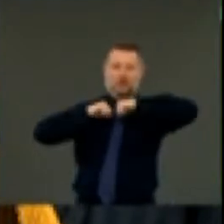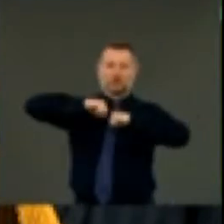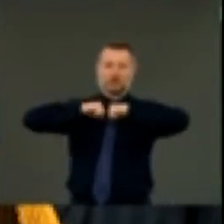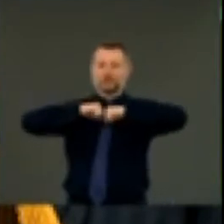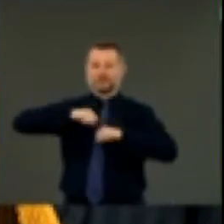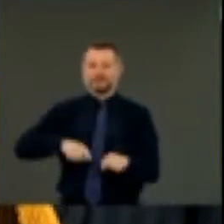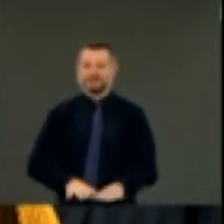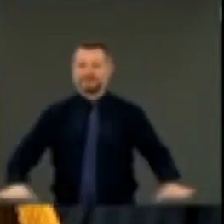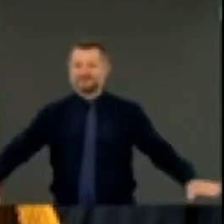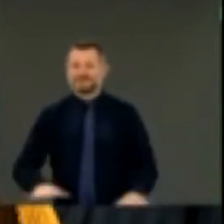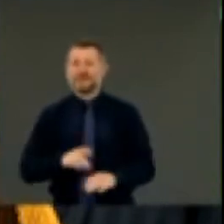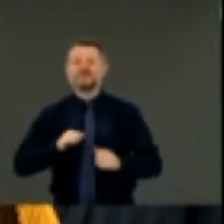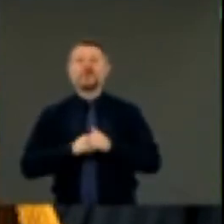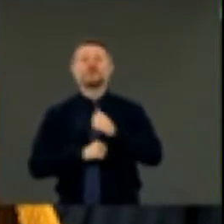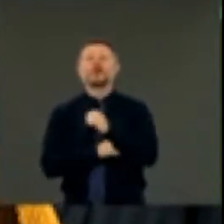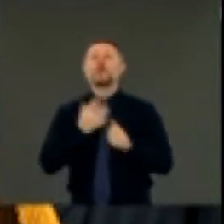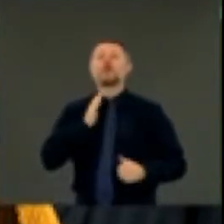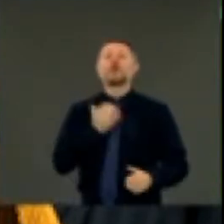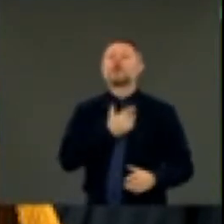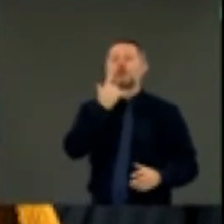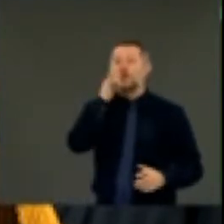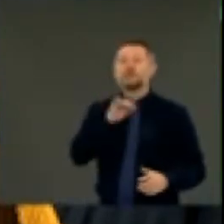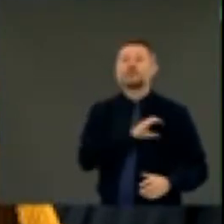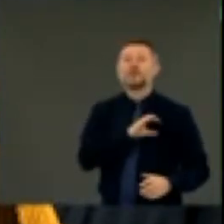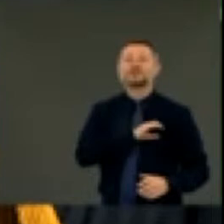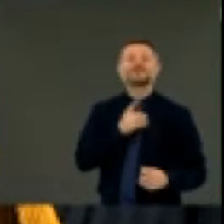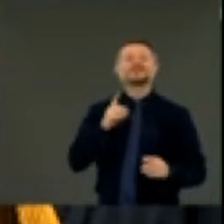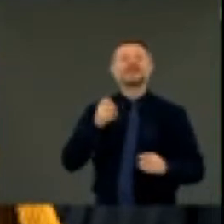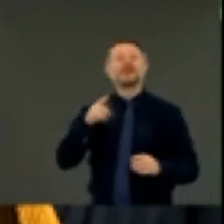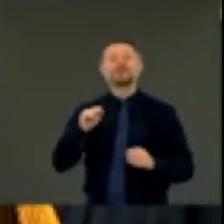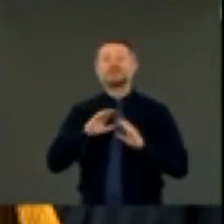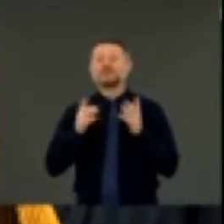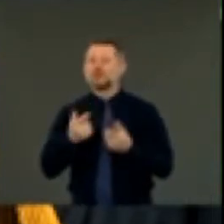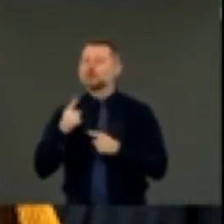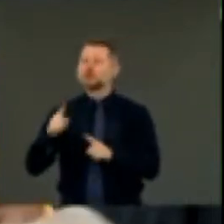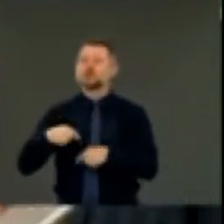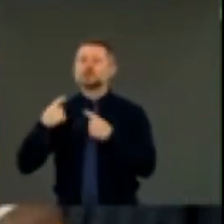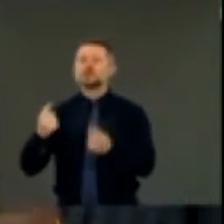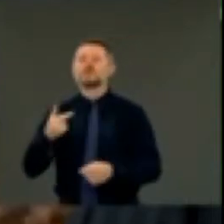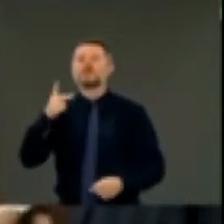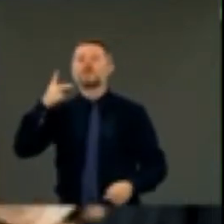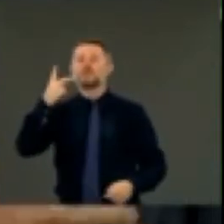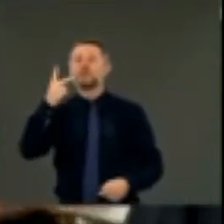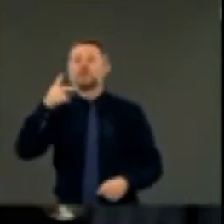know what the foundation of the police department rests on? 2 pillars.